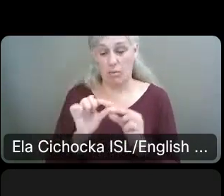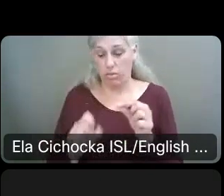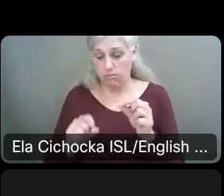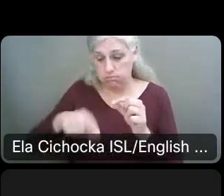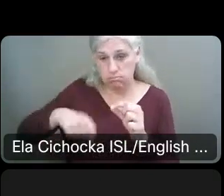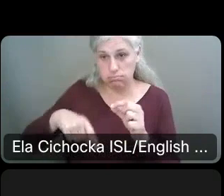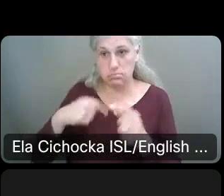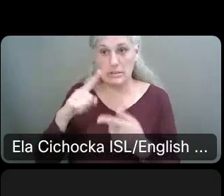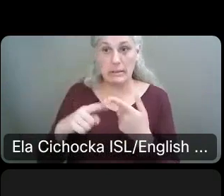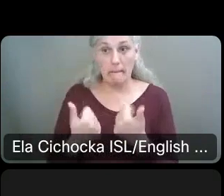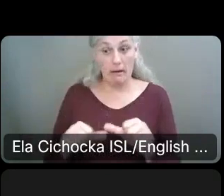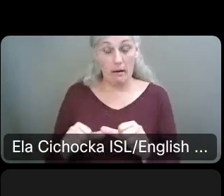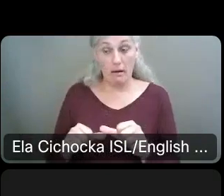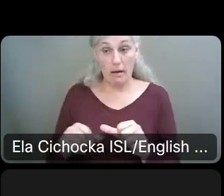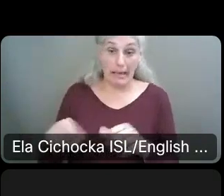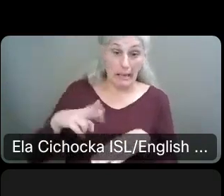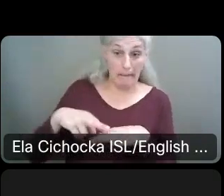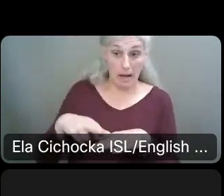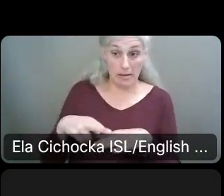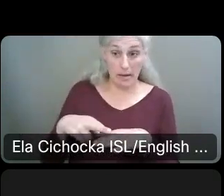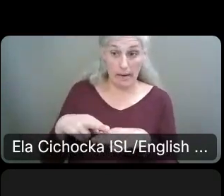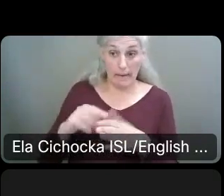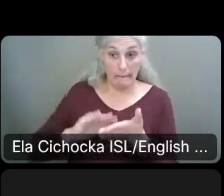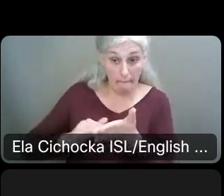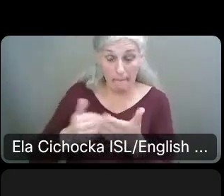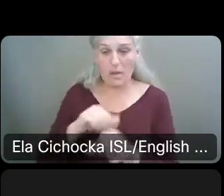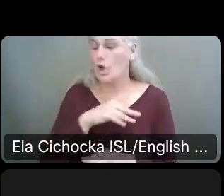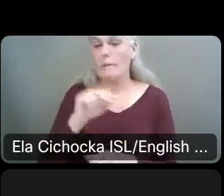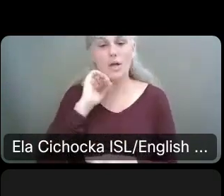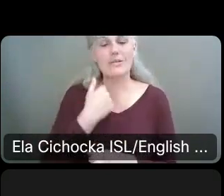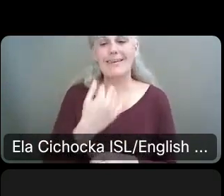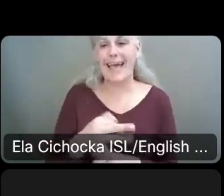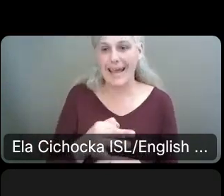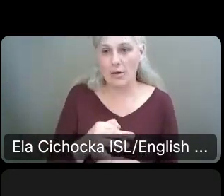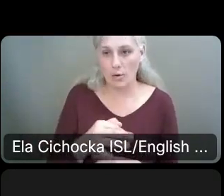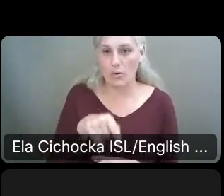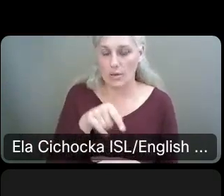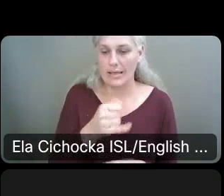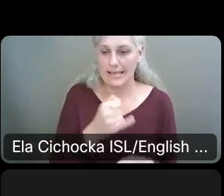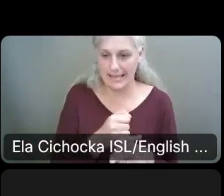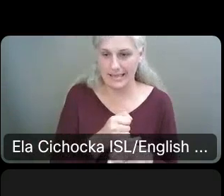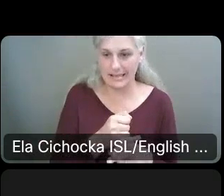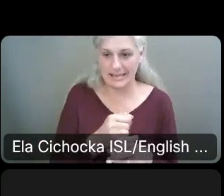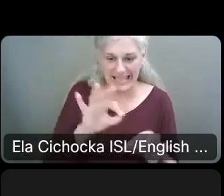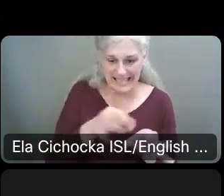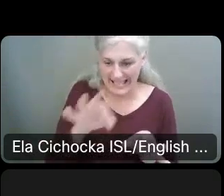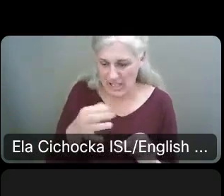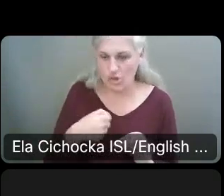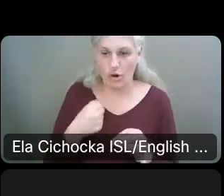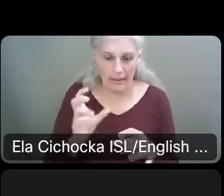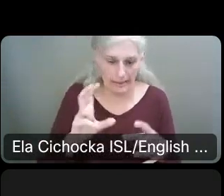was executed really well. So it's not because there was an error in the actual, stitching or